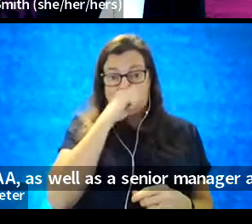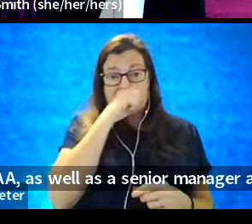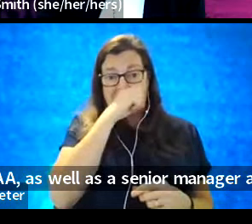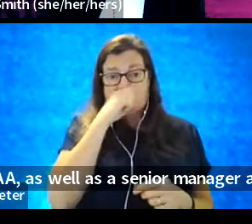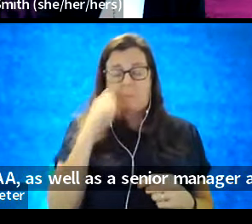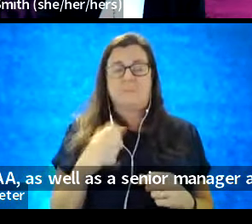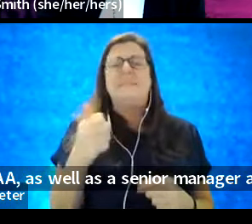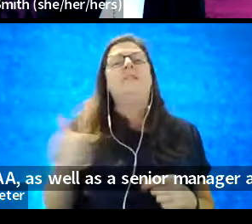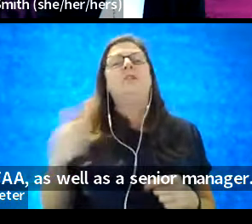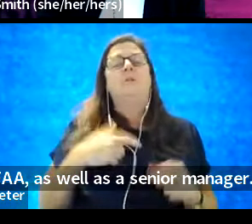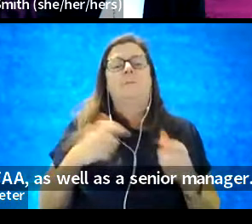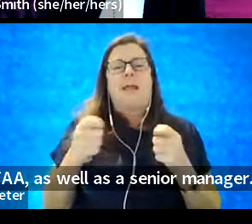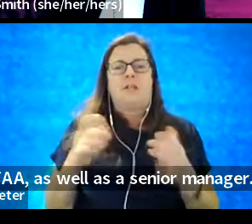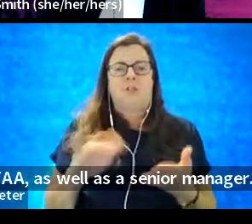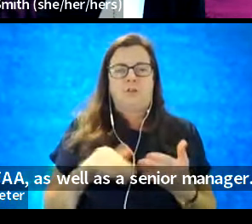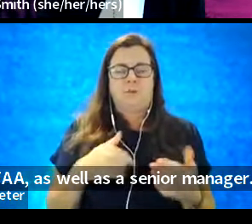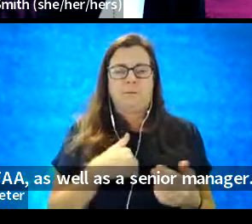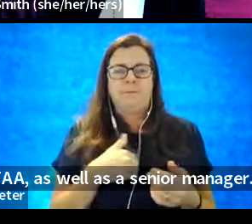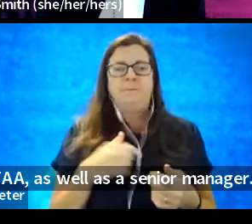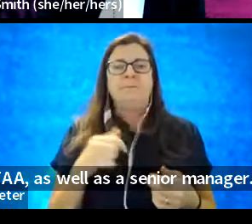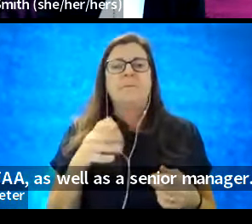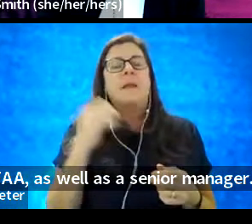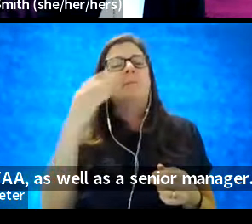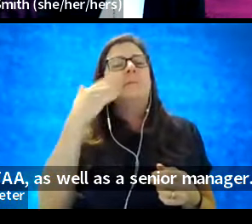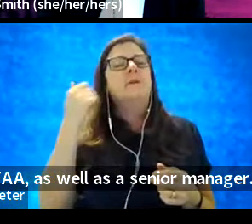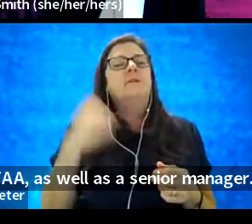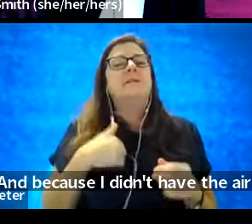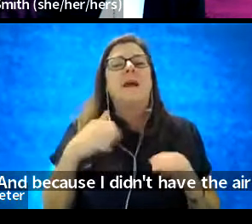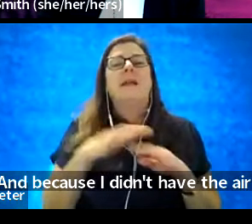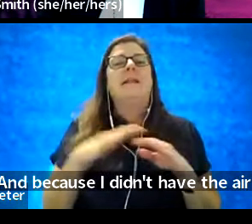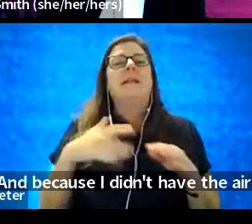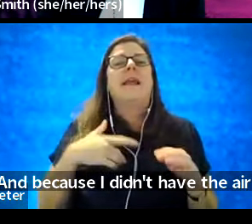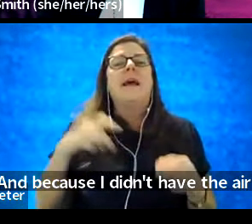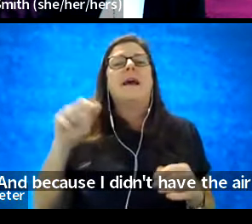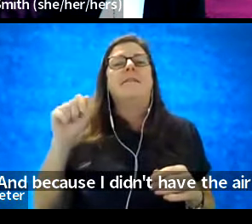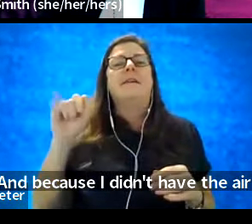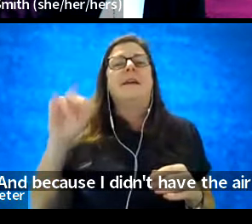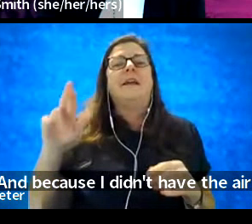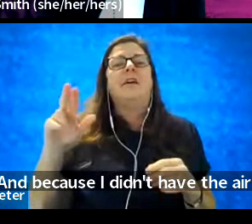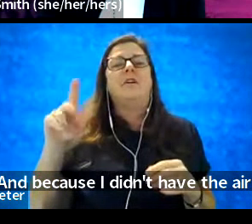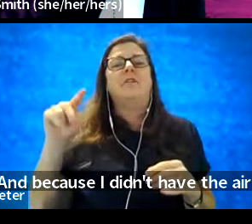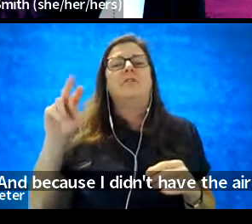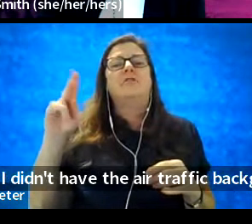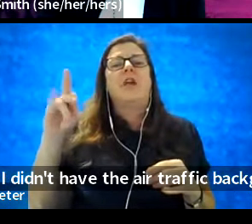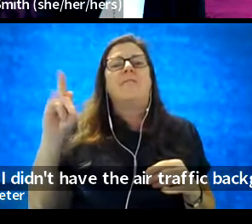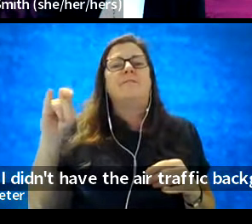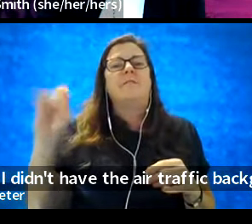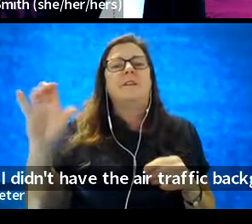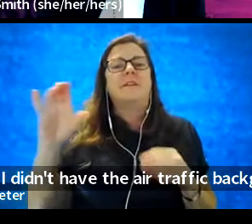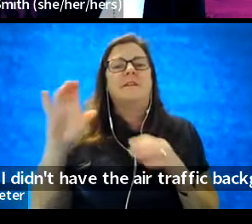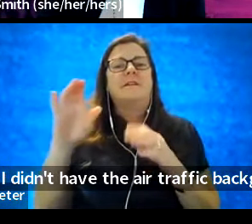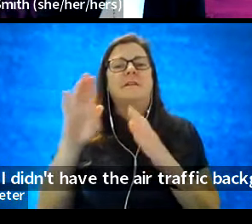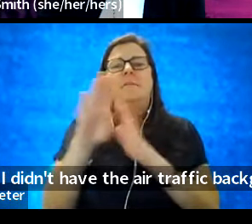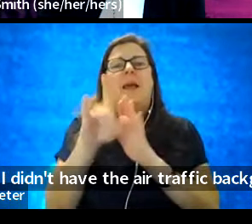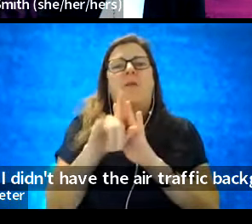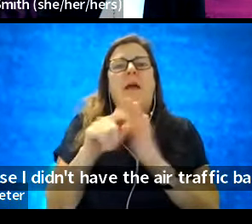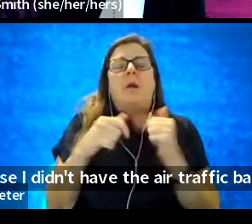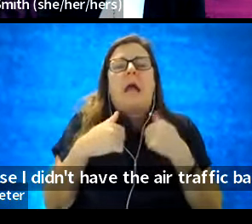And because I didn't have the air traffic background, a lot of times, I didn't know